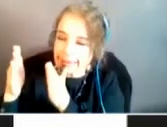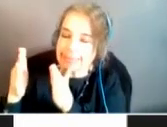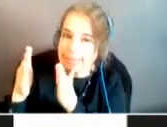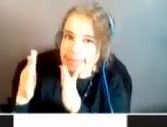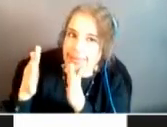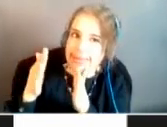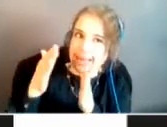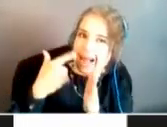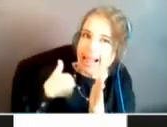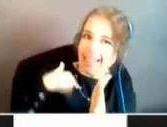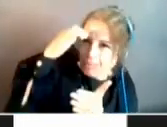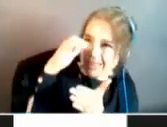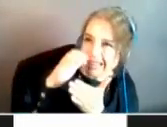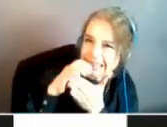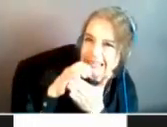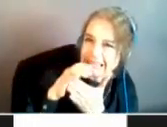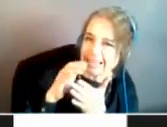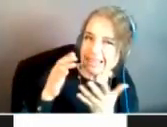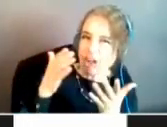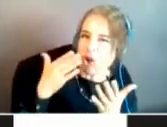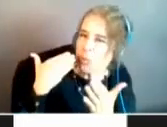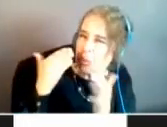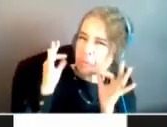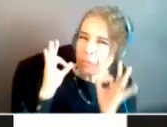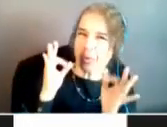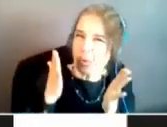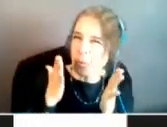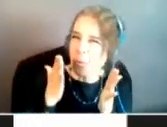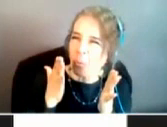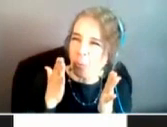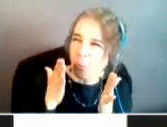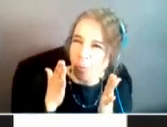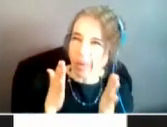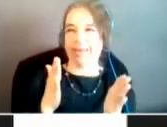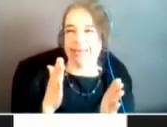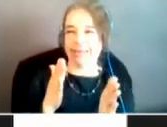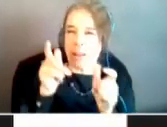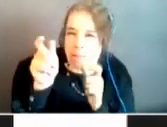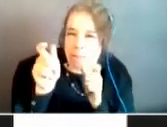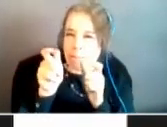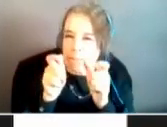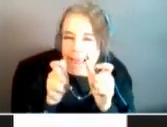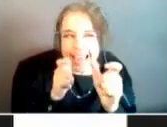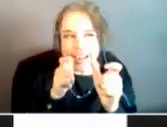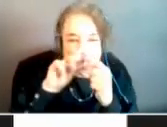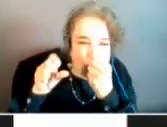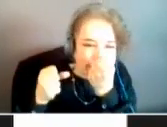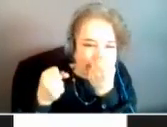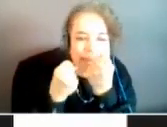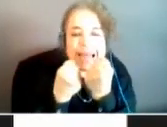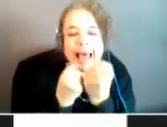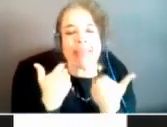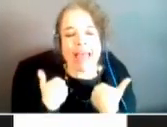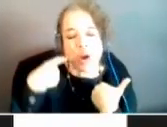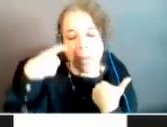So I just think that that's, you know, such a good way of managing and supporting someone that has